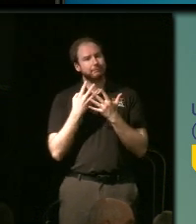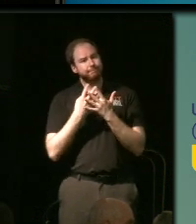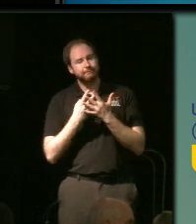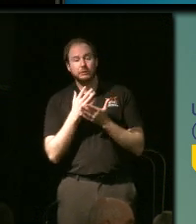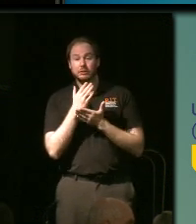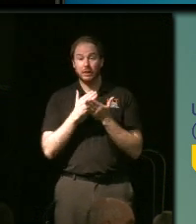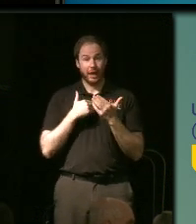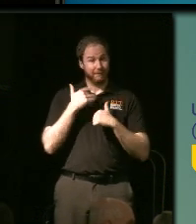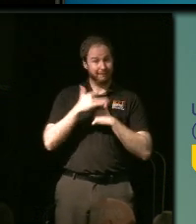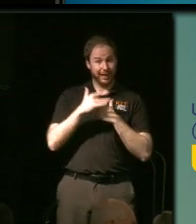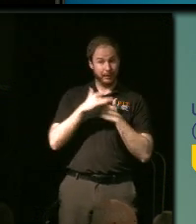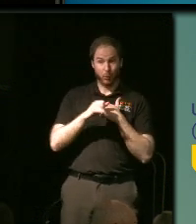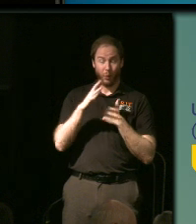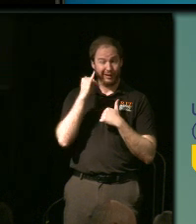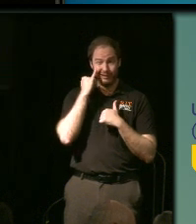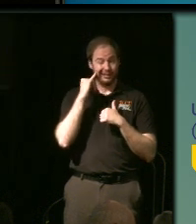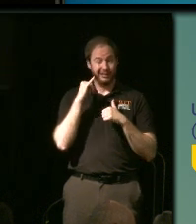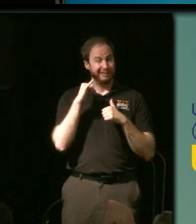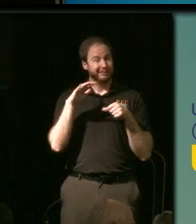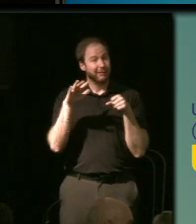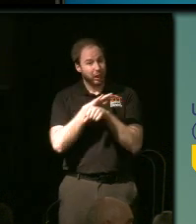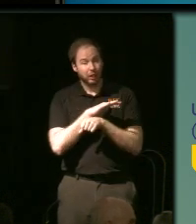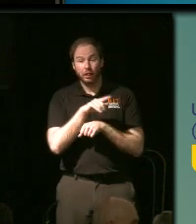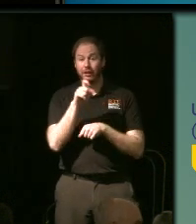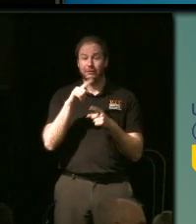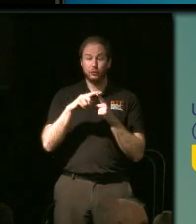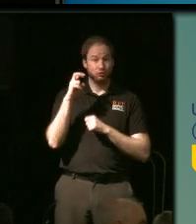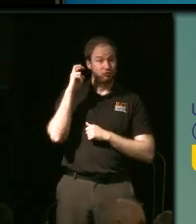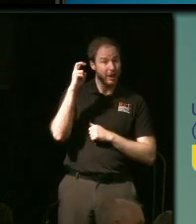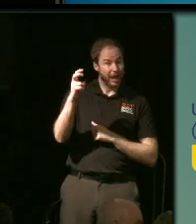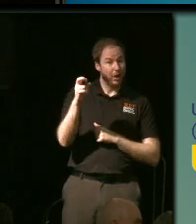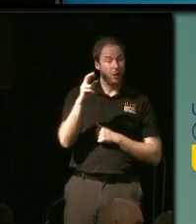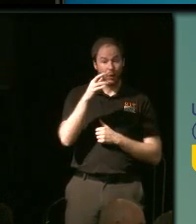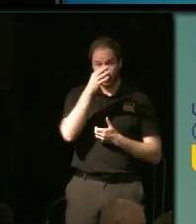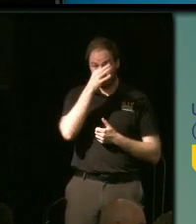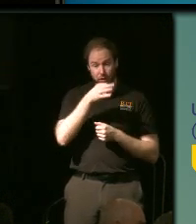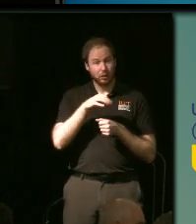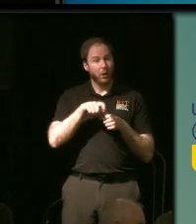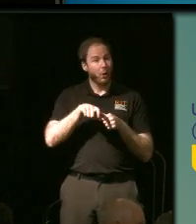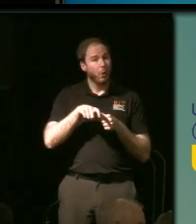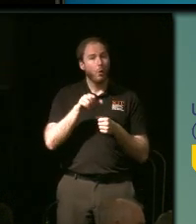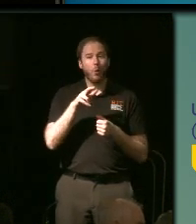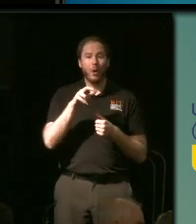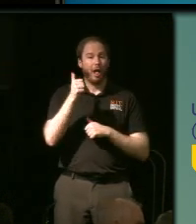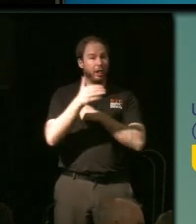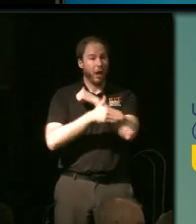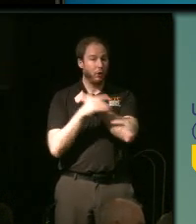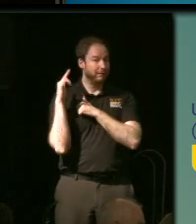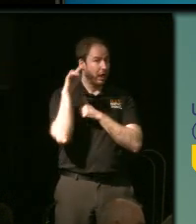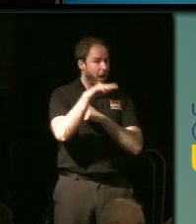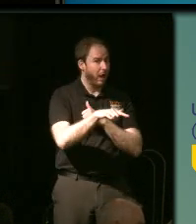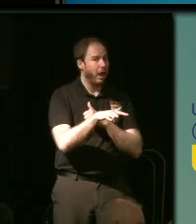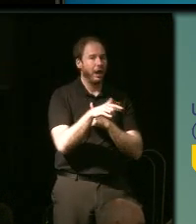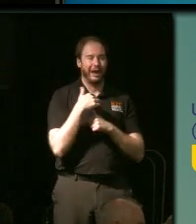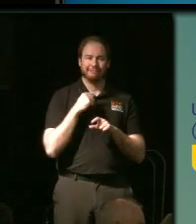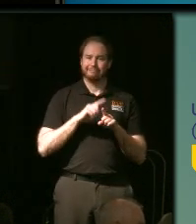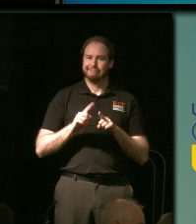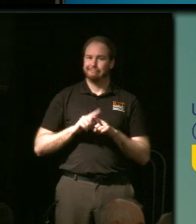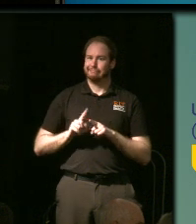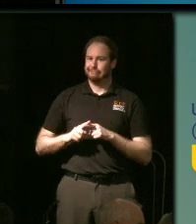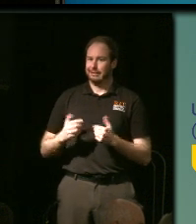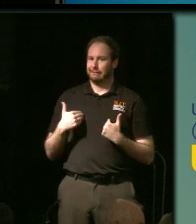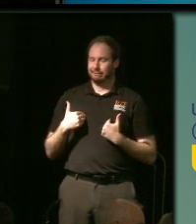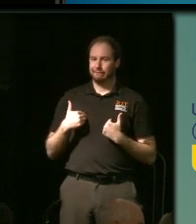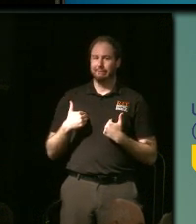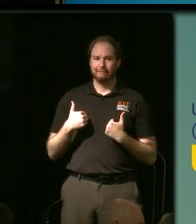slots? Do you have to travel? How far do you have to travel? Can you come from another country? All these questions have to be